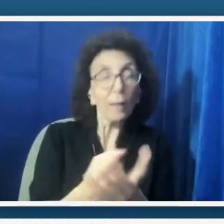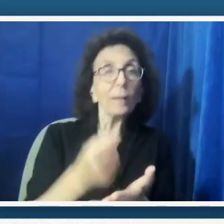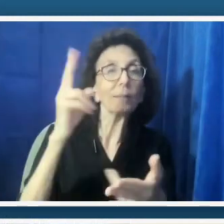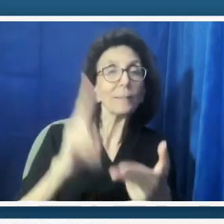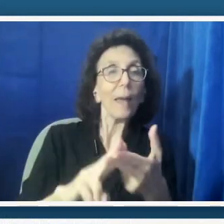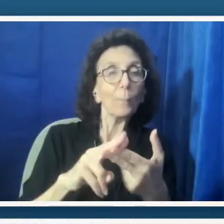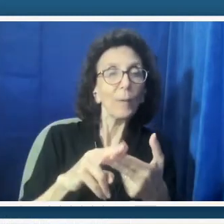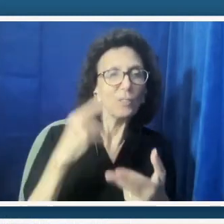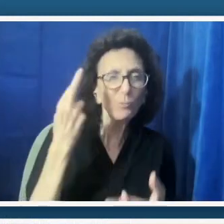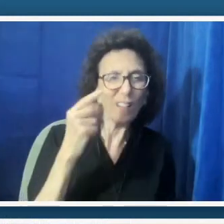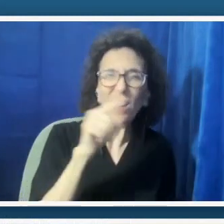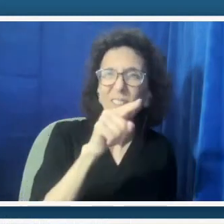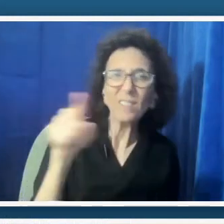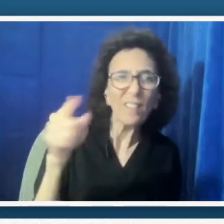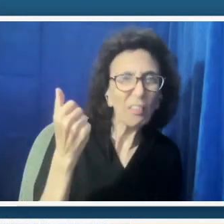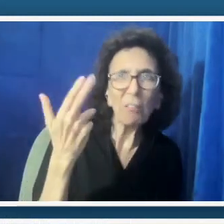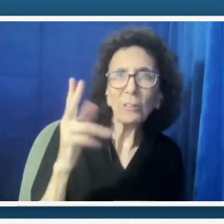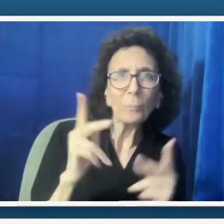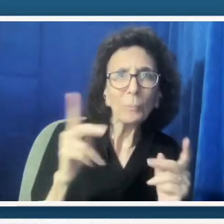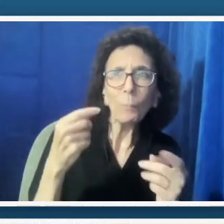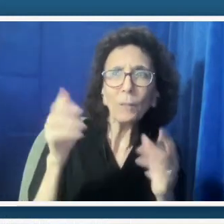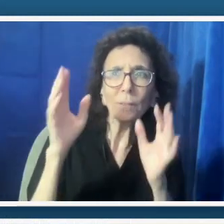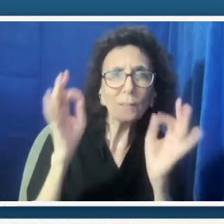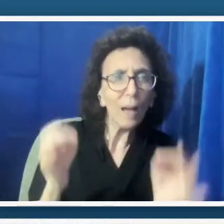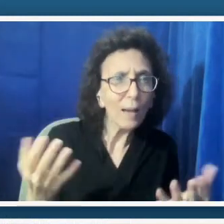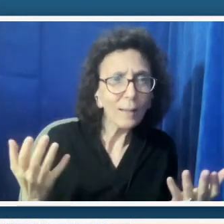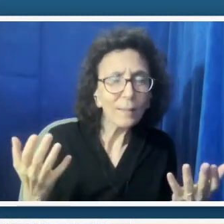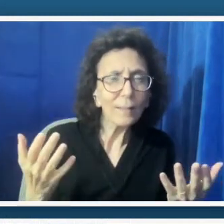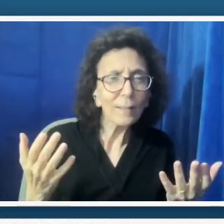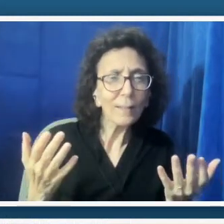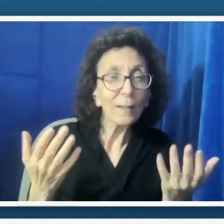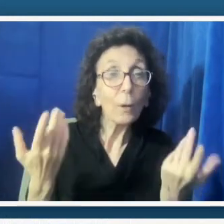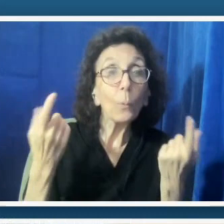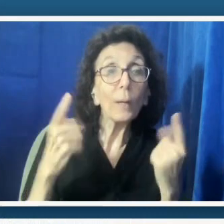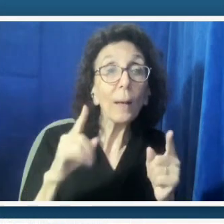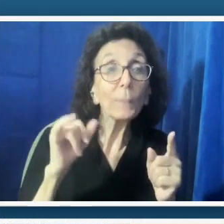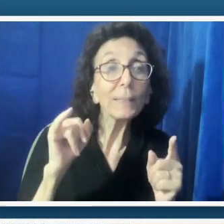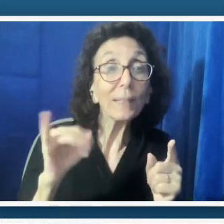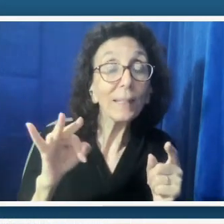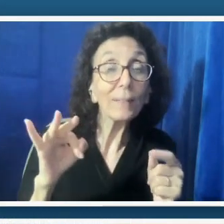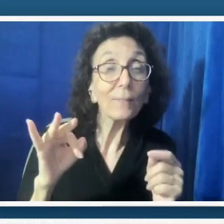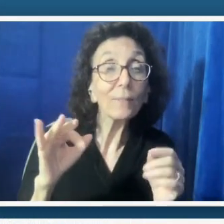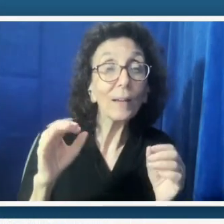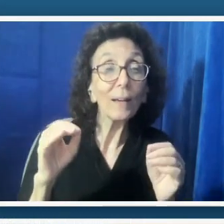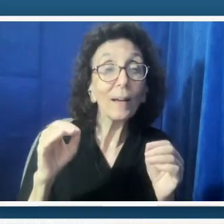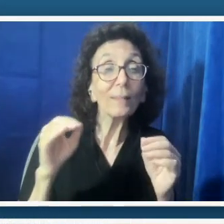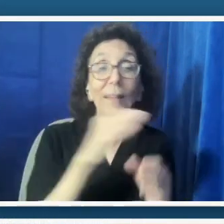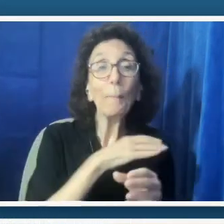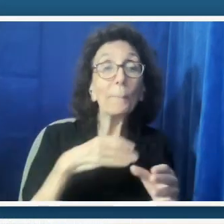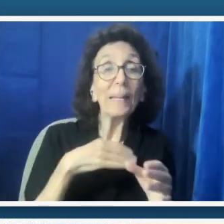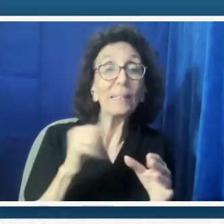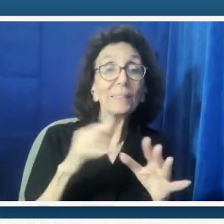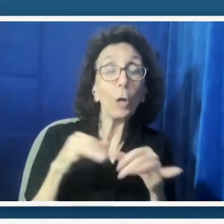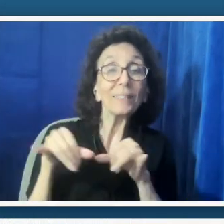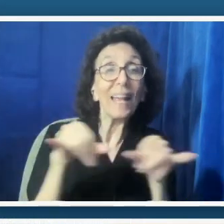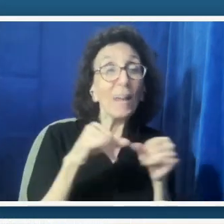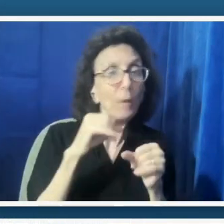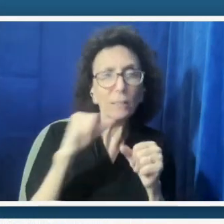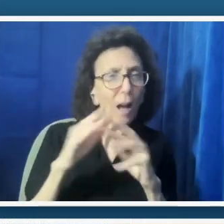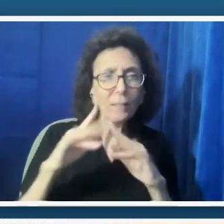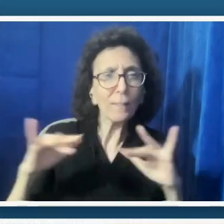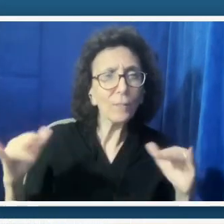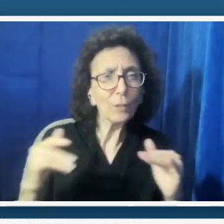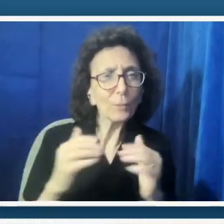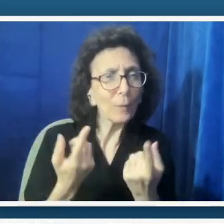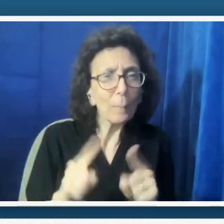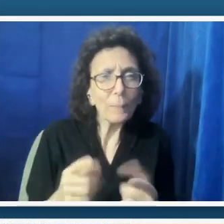of individuals that make those decisions, what happens if we don't have a diverse committee? What happens when